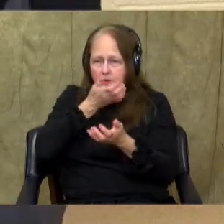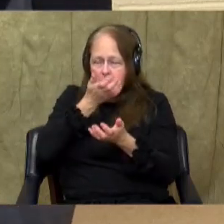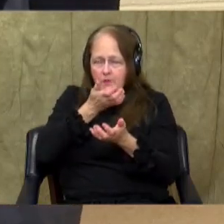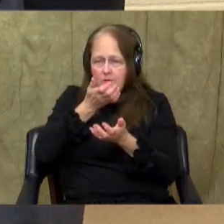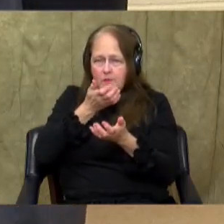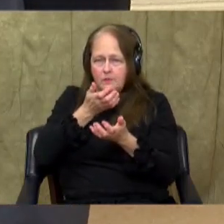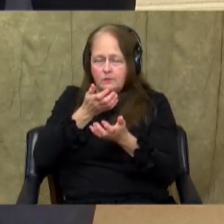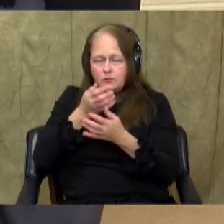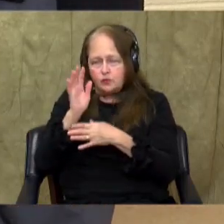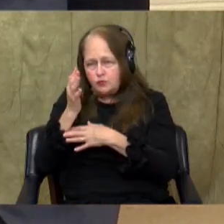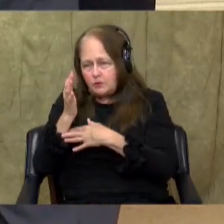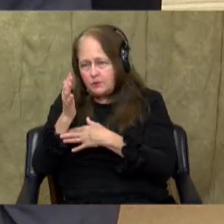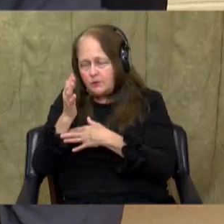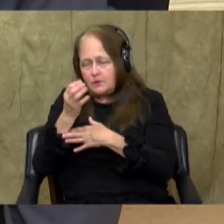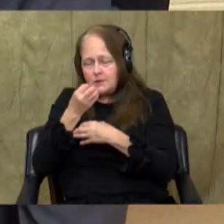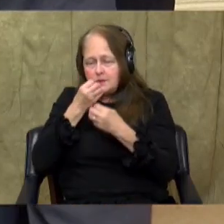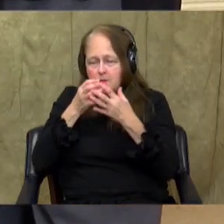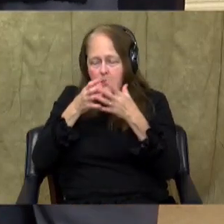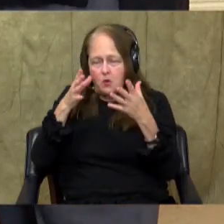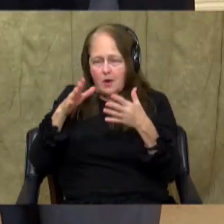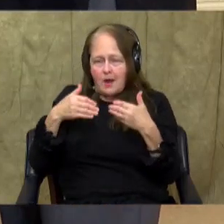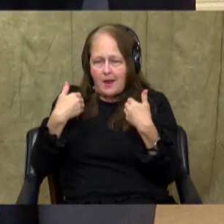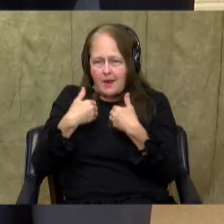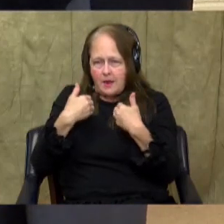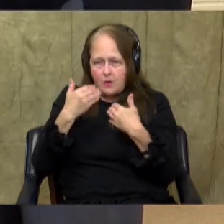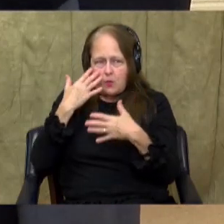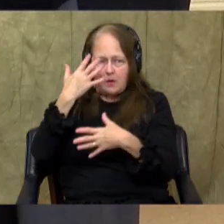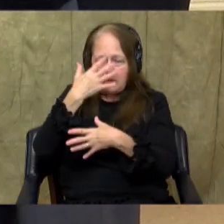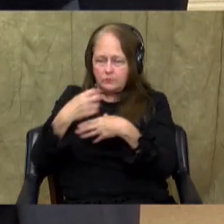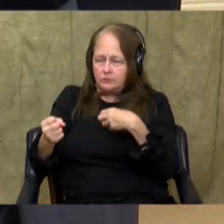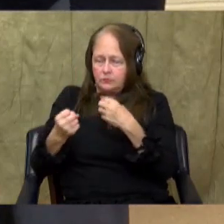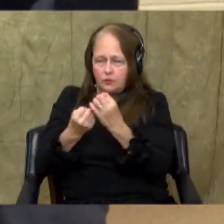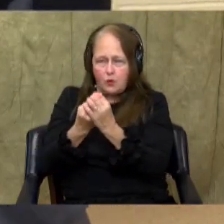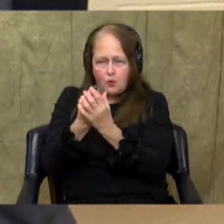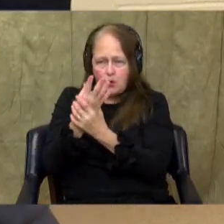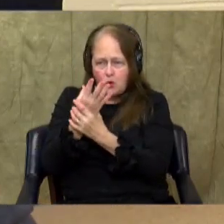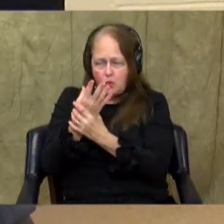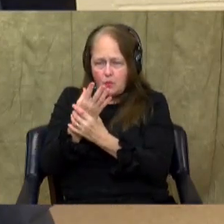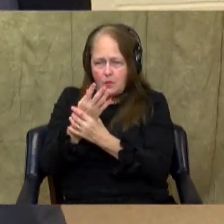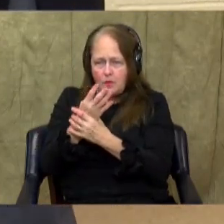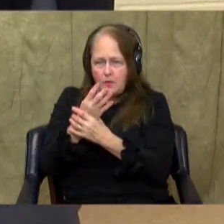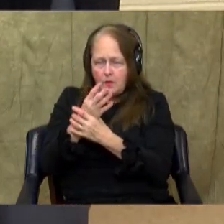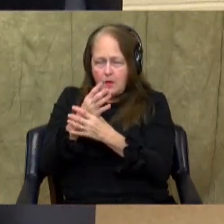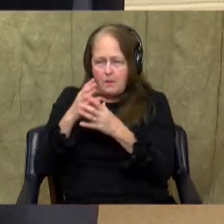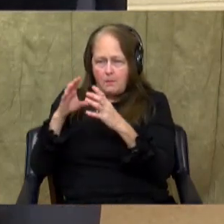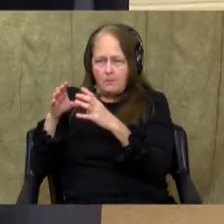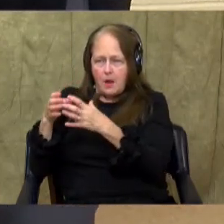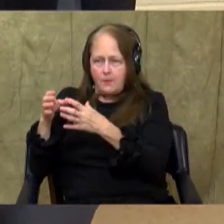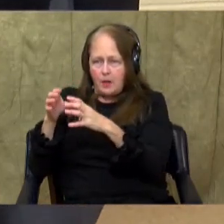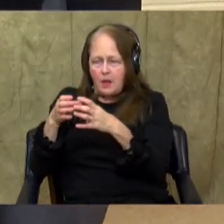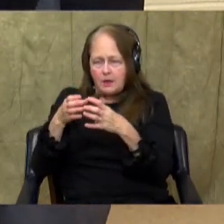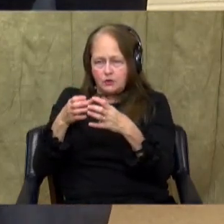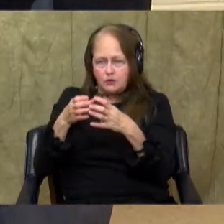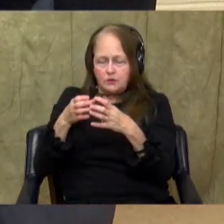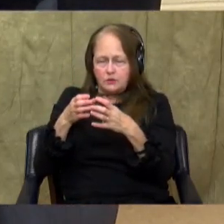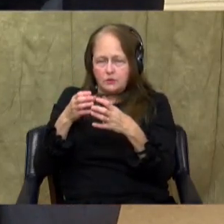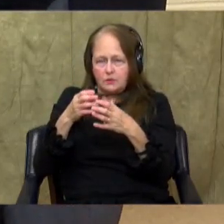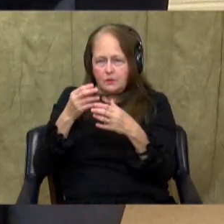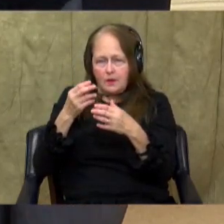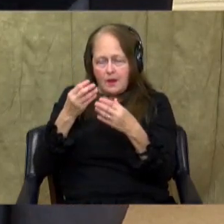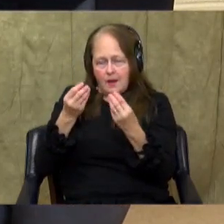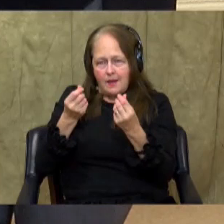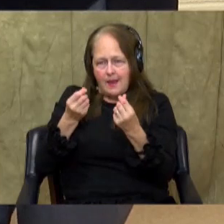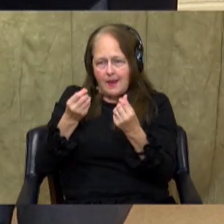it actually, if you do that too much, it depletes that growth. Population growth that's putting a strain on these resources and